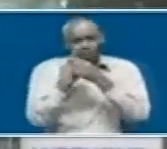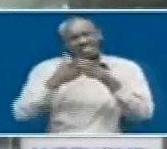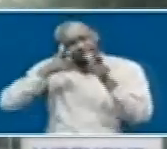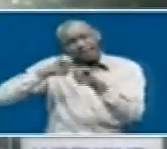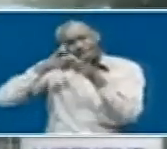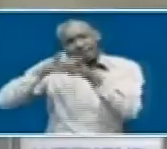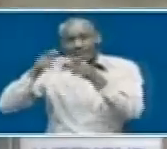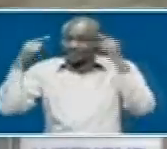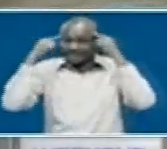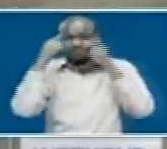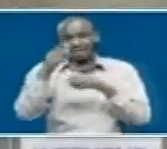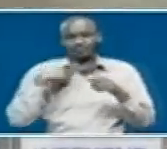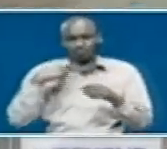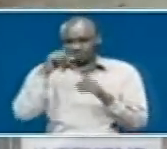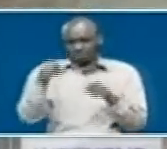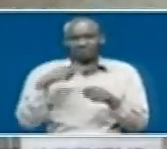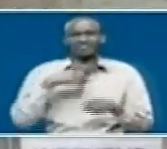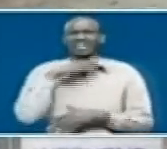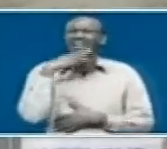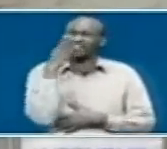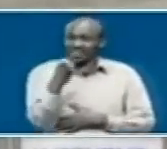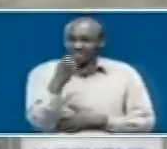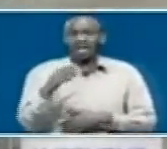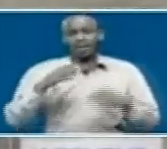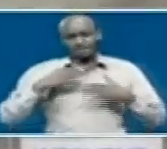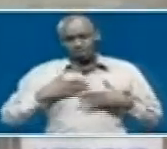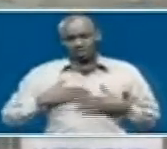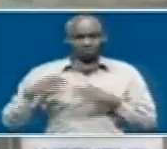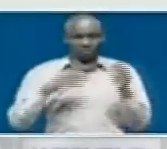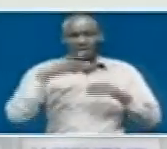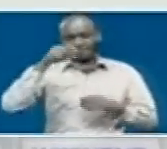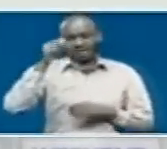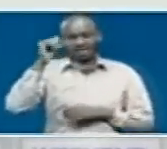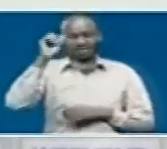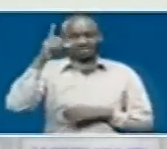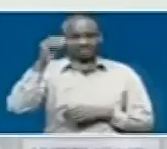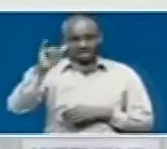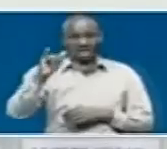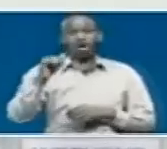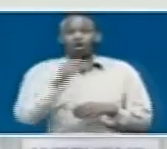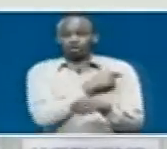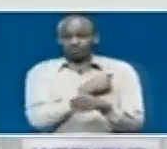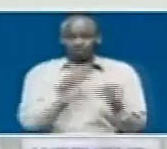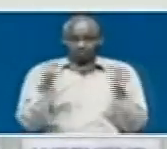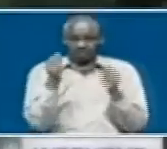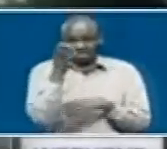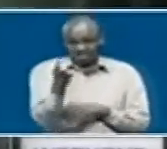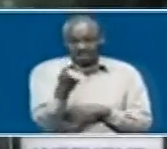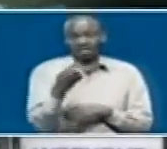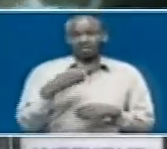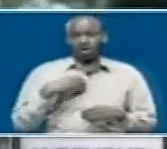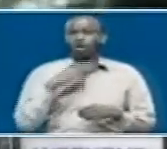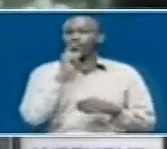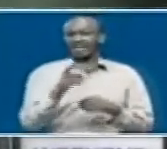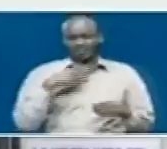from the driver's side window. He died instantly and his body taken to Pandya Hospital mortuary. Mombasa County Commander Robert Kitur